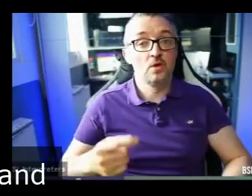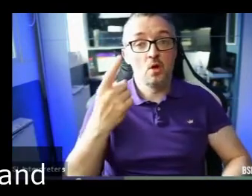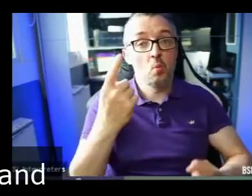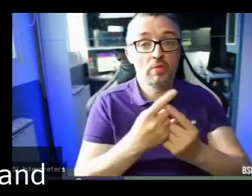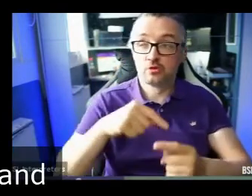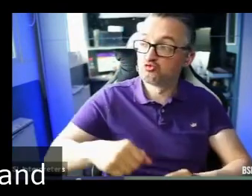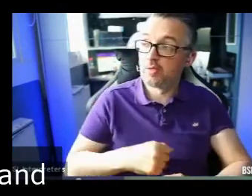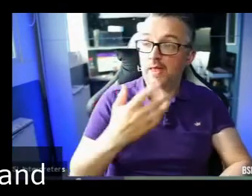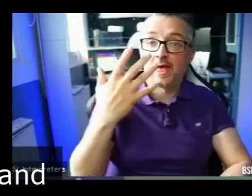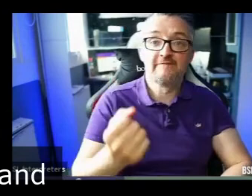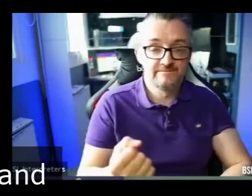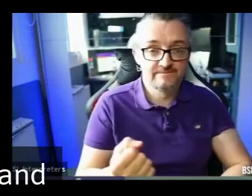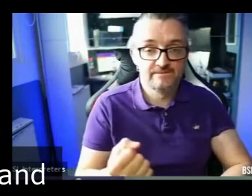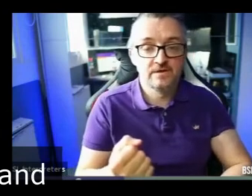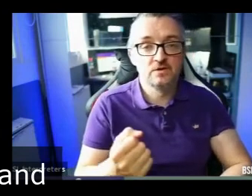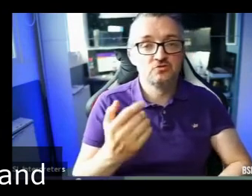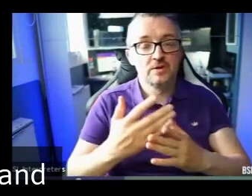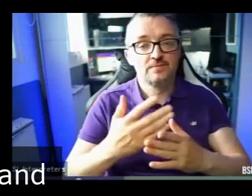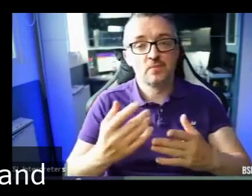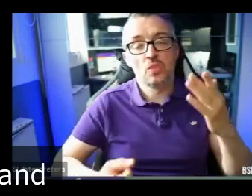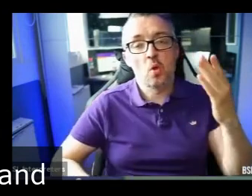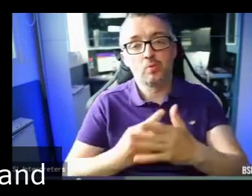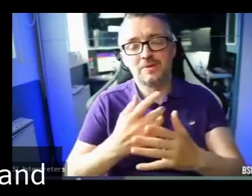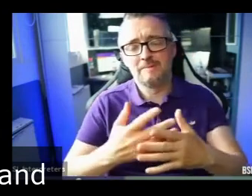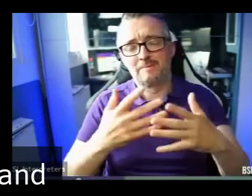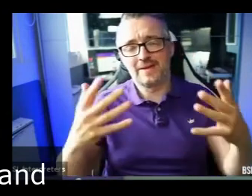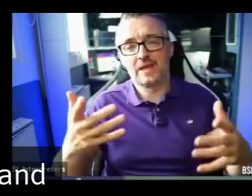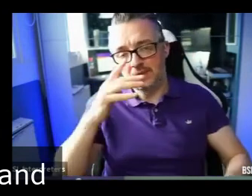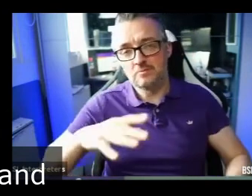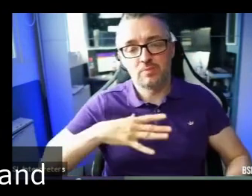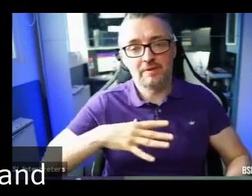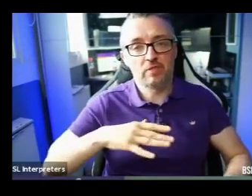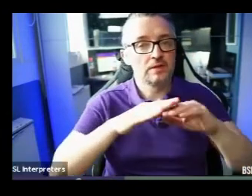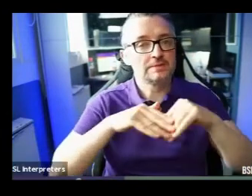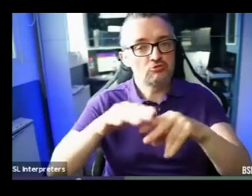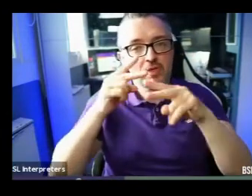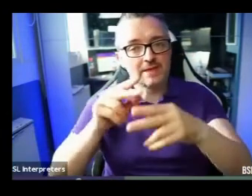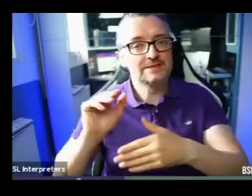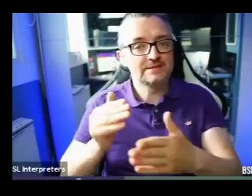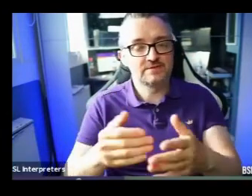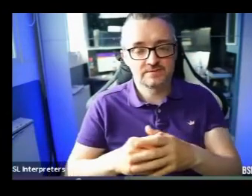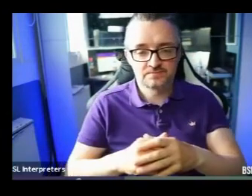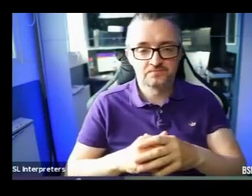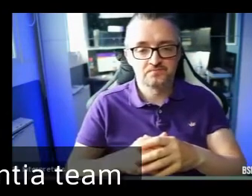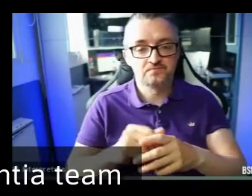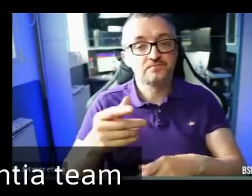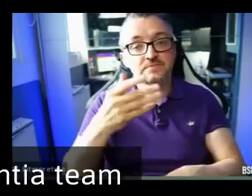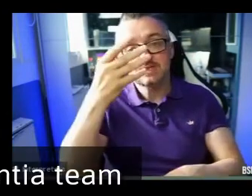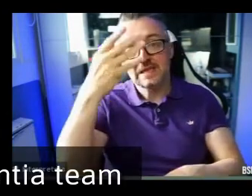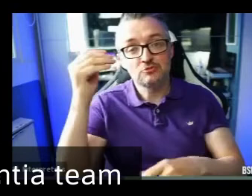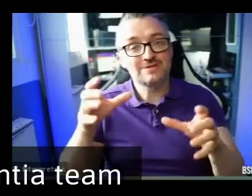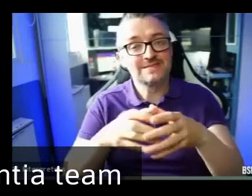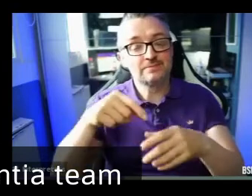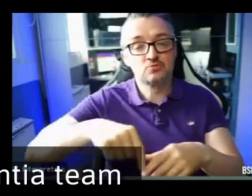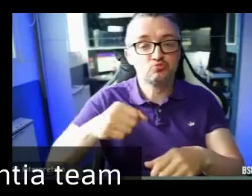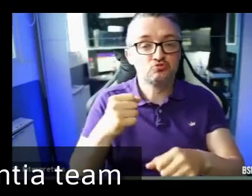thing we've got in Scotland is a really big opportunity to prepare for the National Care Service. And I would say to you that